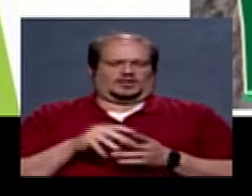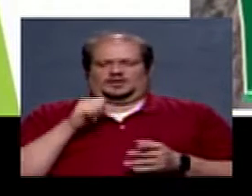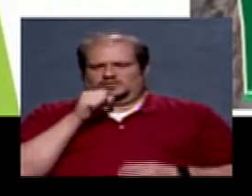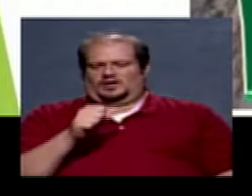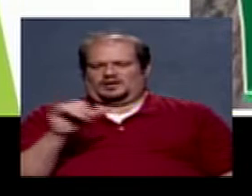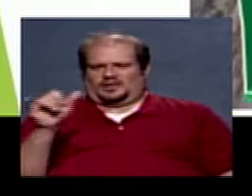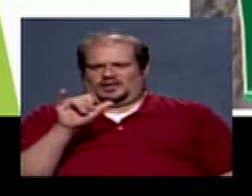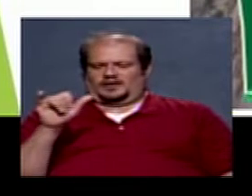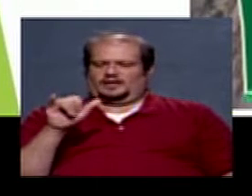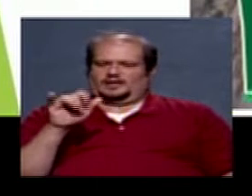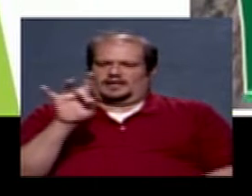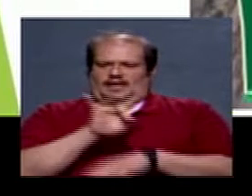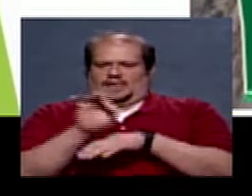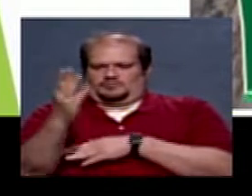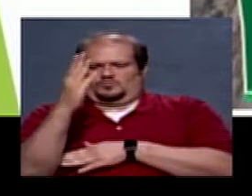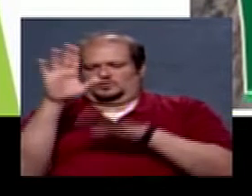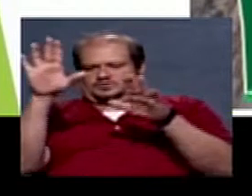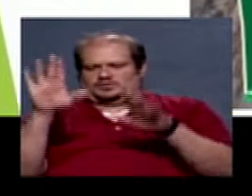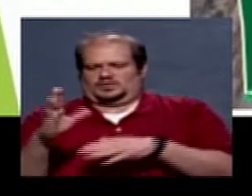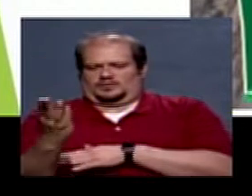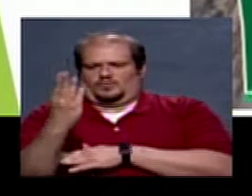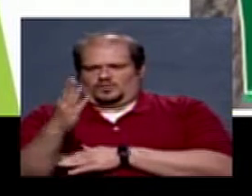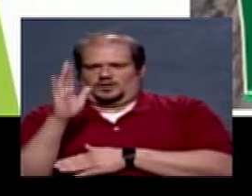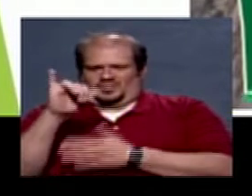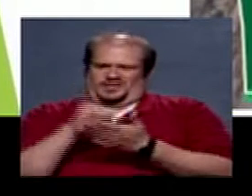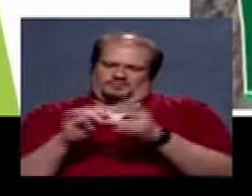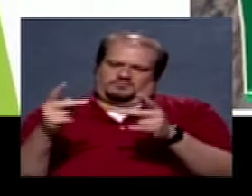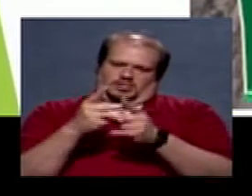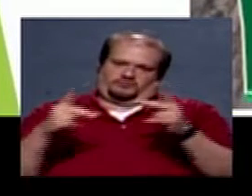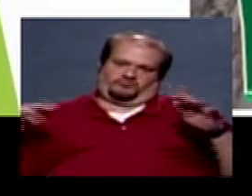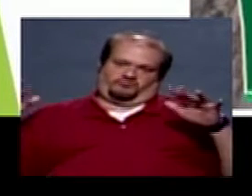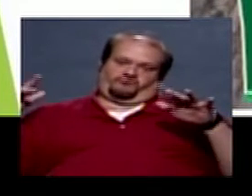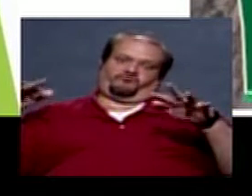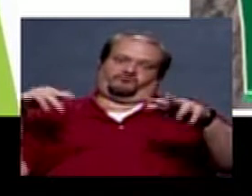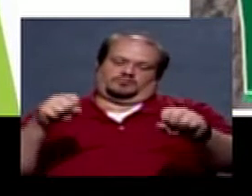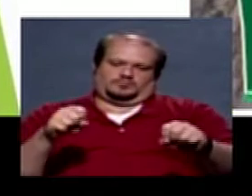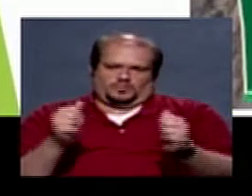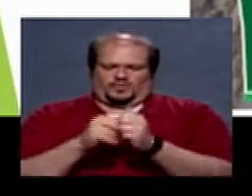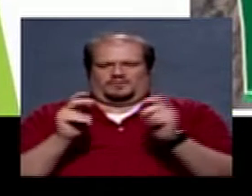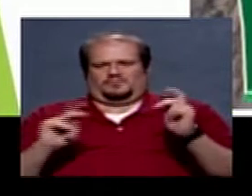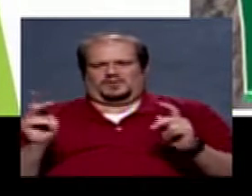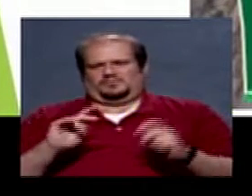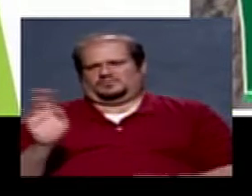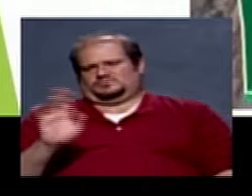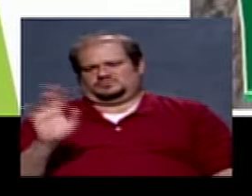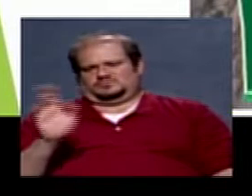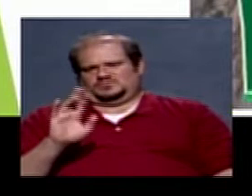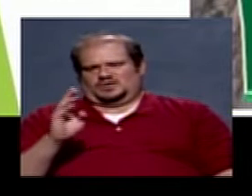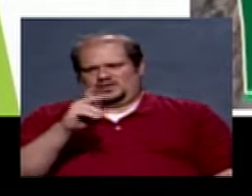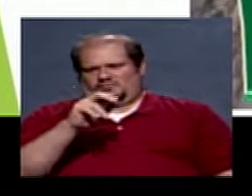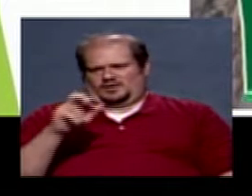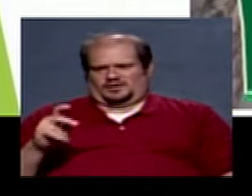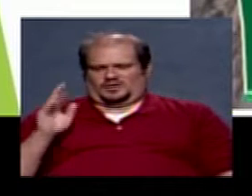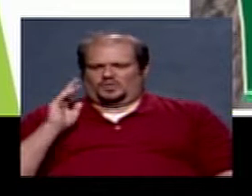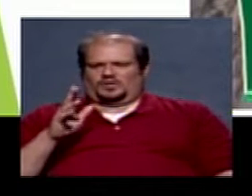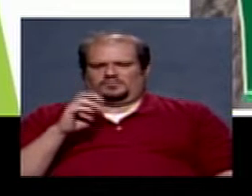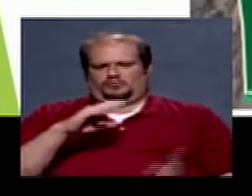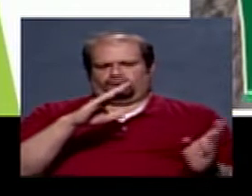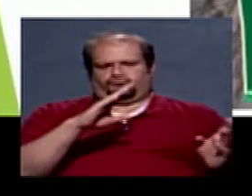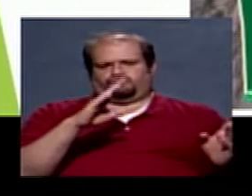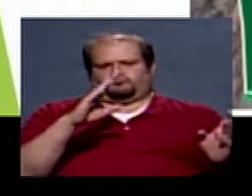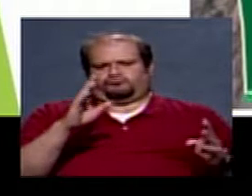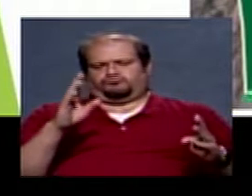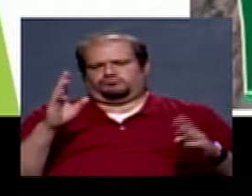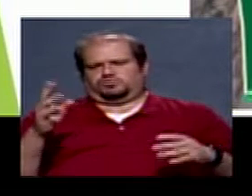like, 8 a.m. on Sunday morning, this place is going to be flooded and then return. It's going to be, they